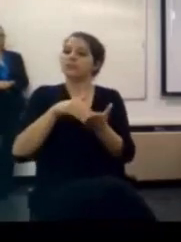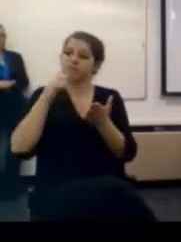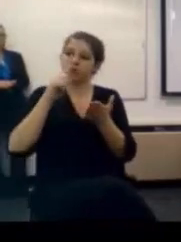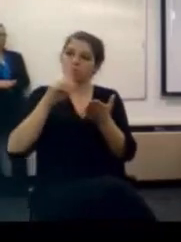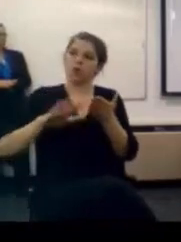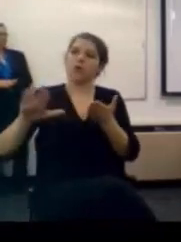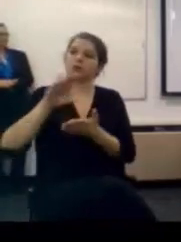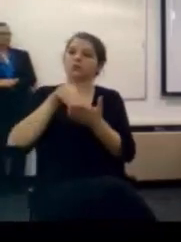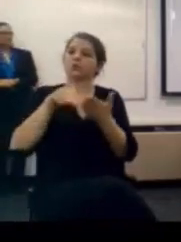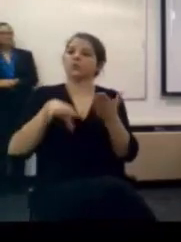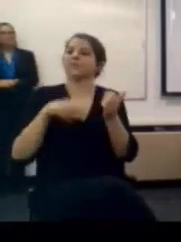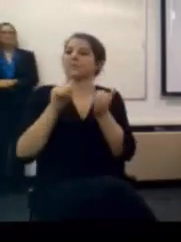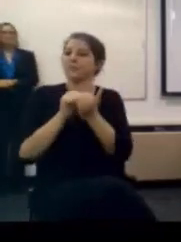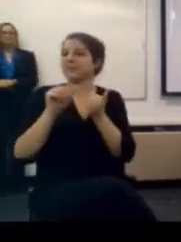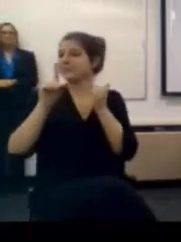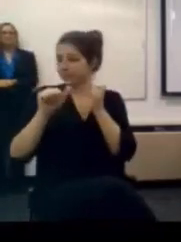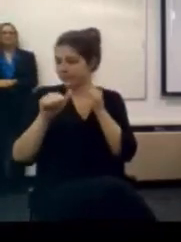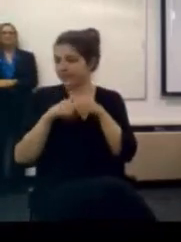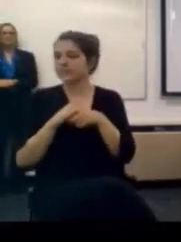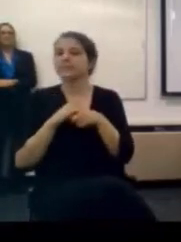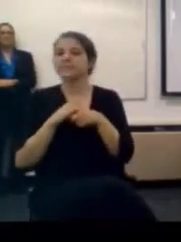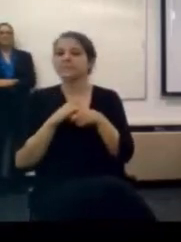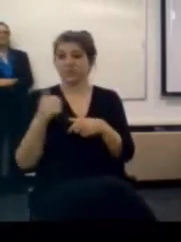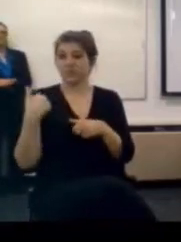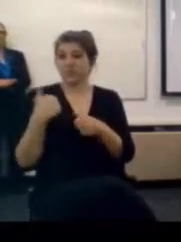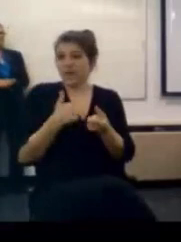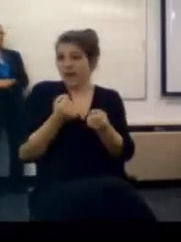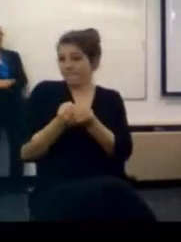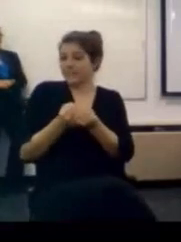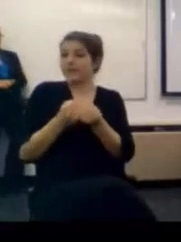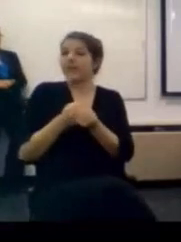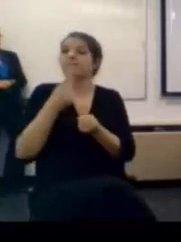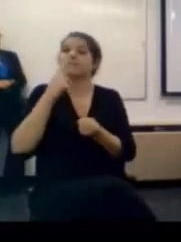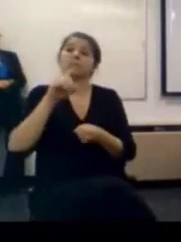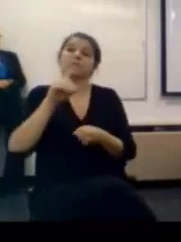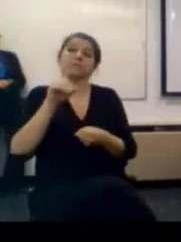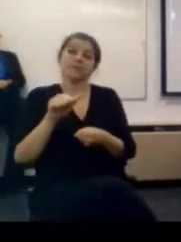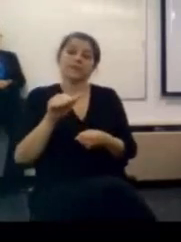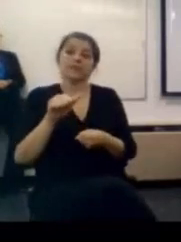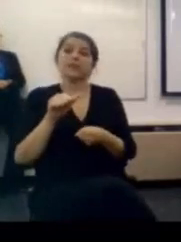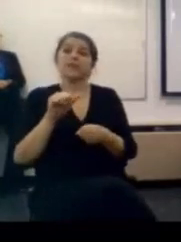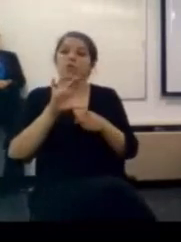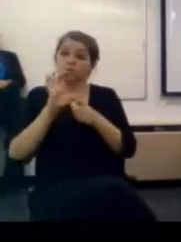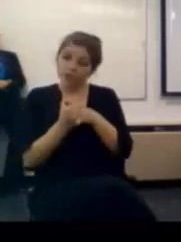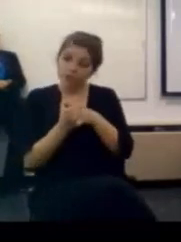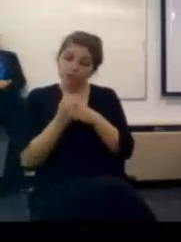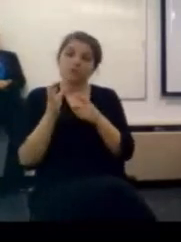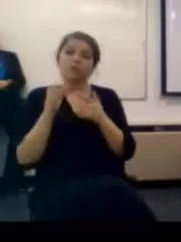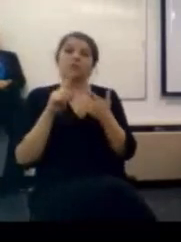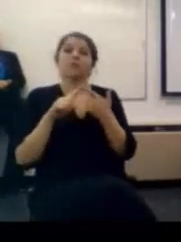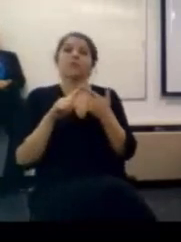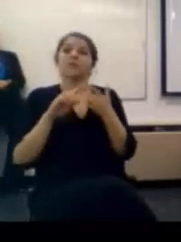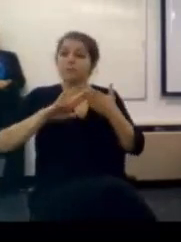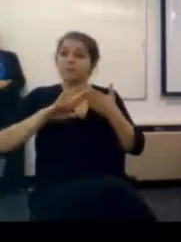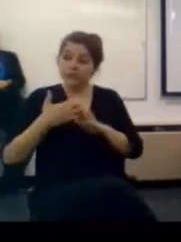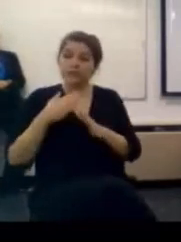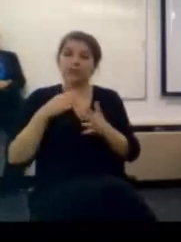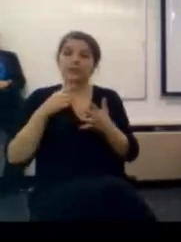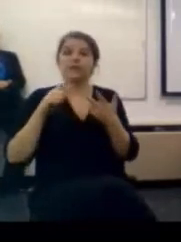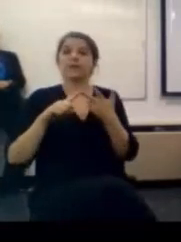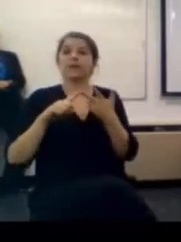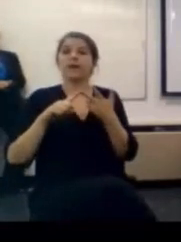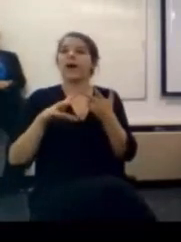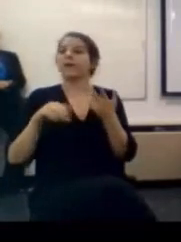National Center for College Students with Disabilities. We advocate for disability